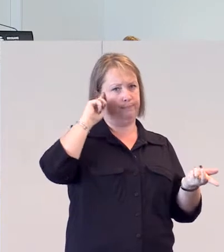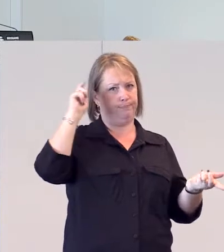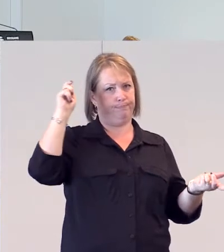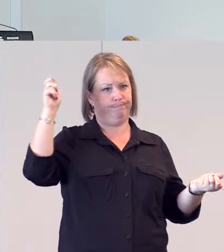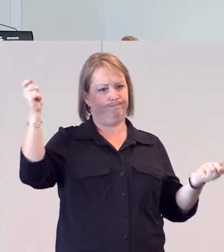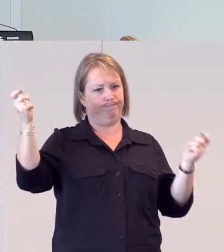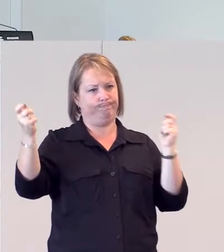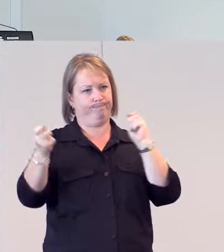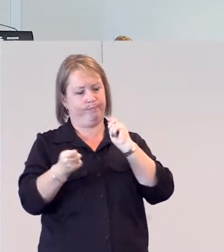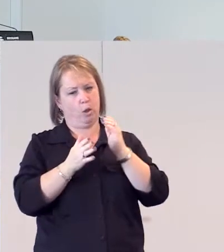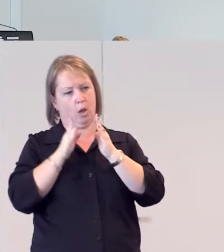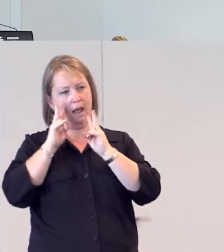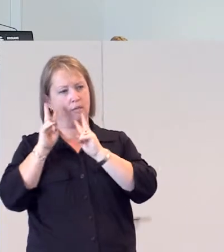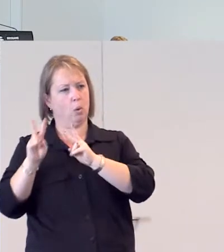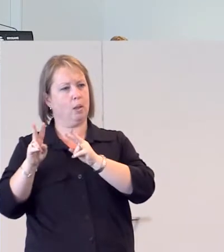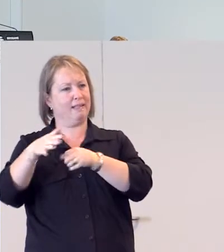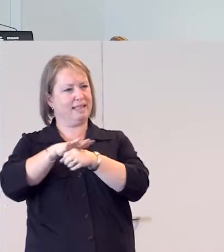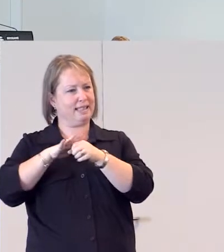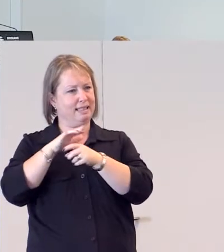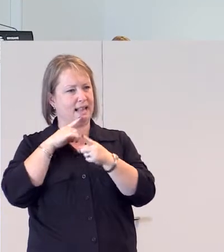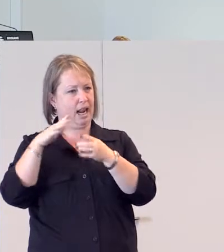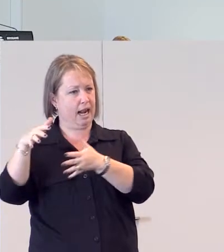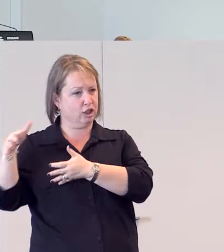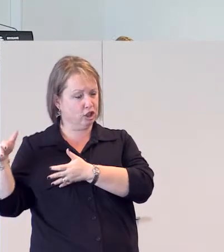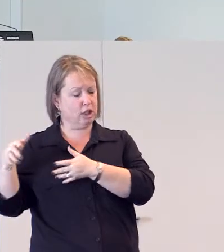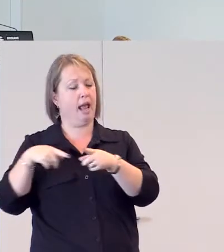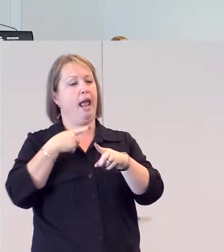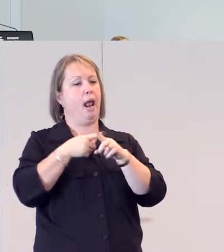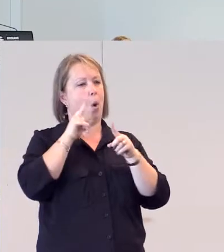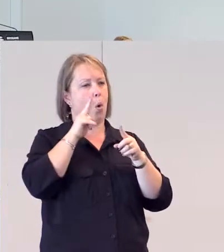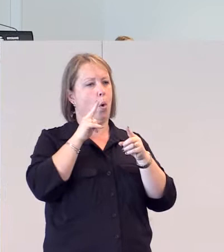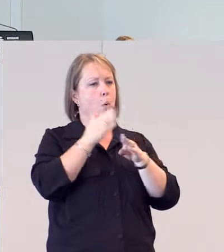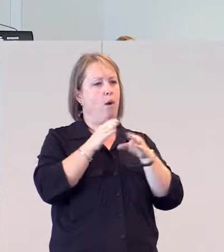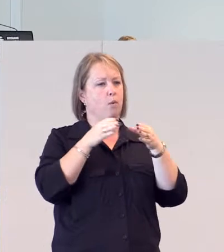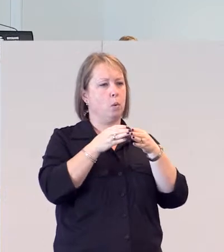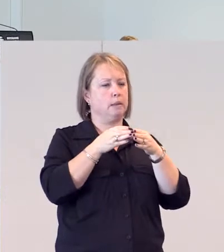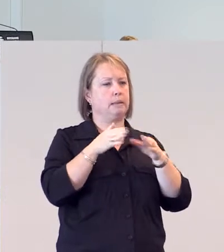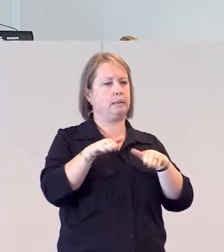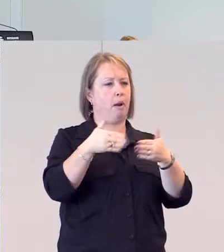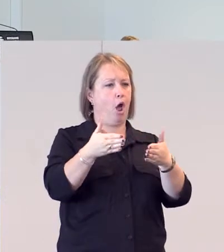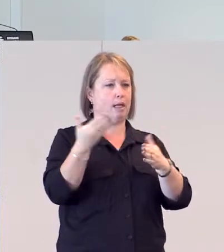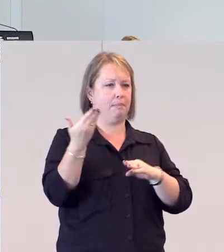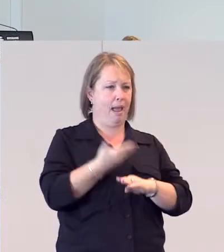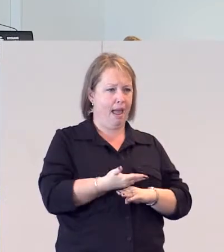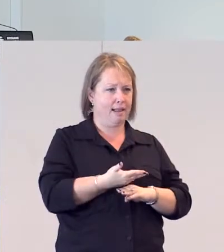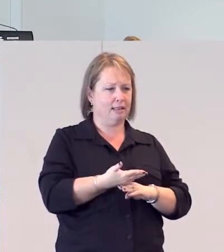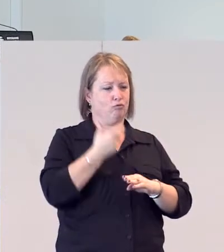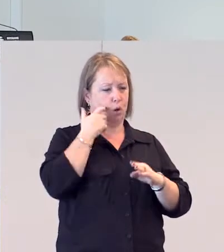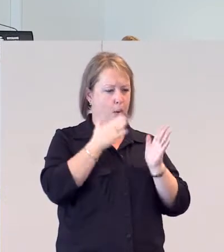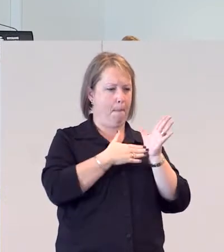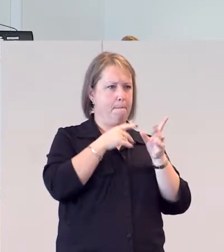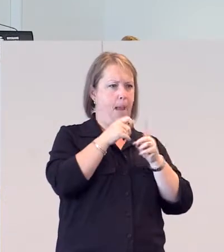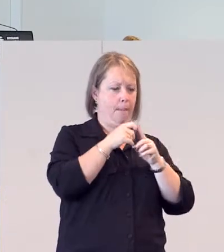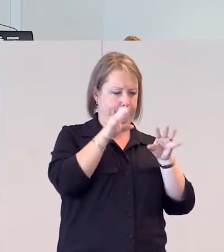the sector data collection, and then how we're starting to look at workforce supply and demand and trying to map that. And there is quite a